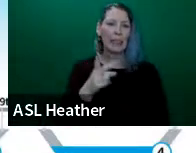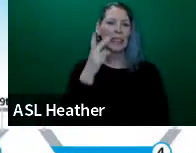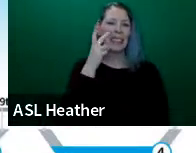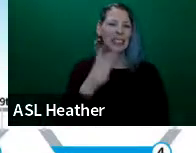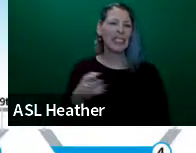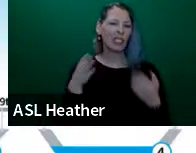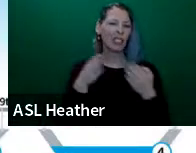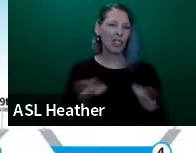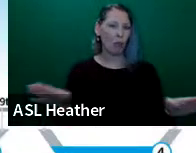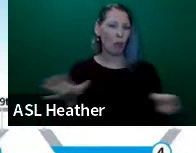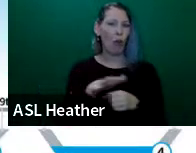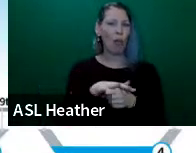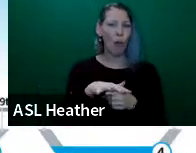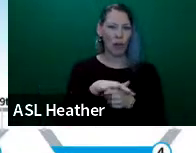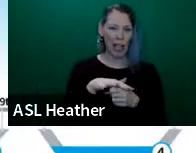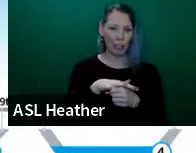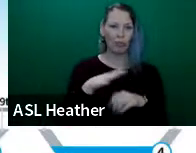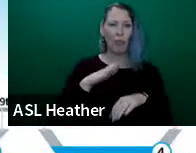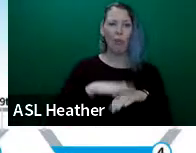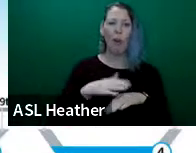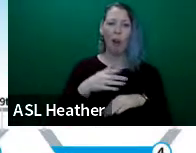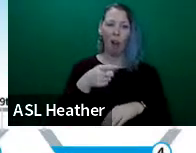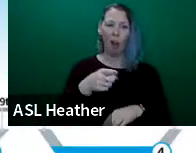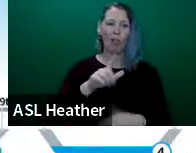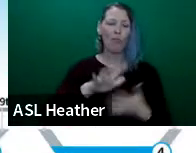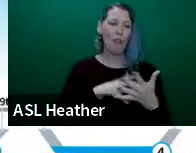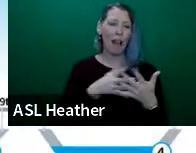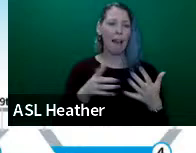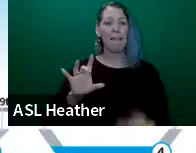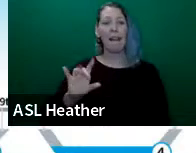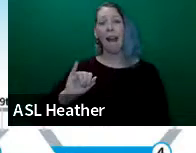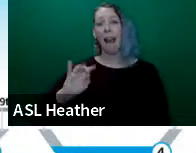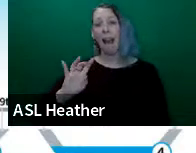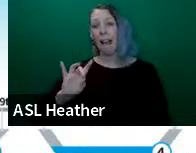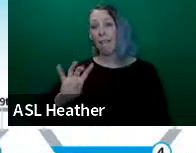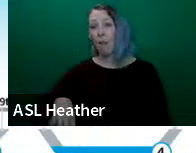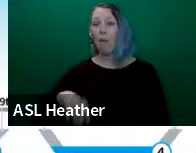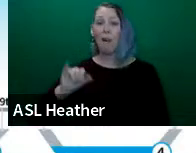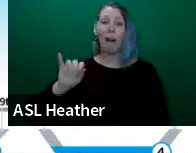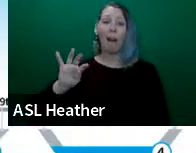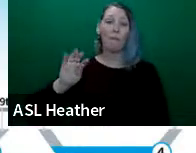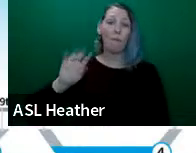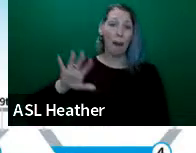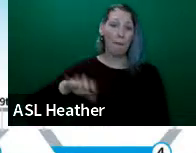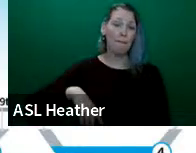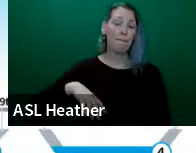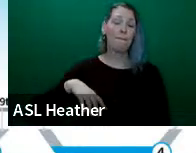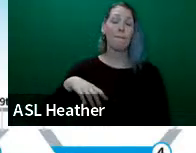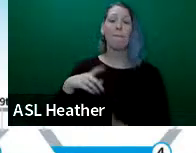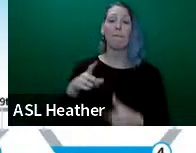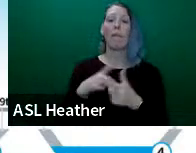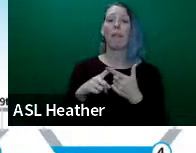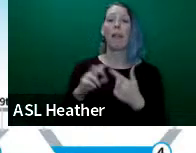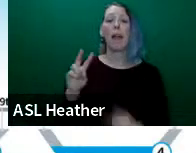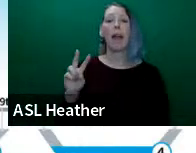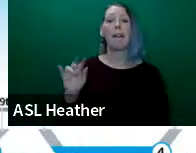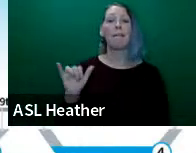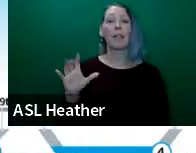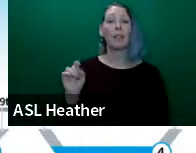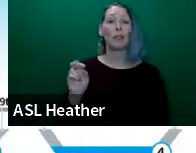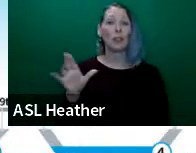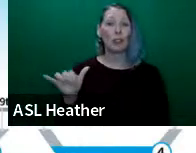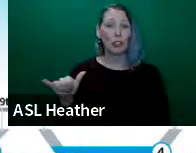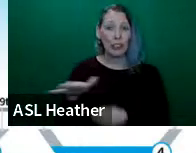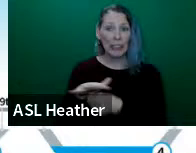general locations highlighted on the graphic, I-84, I-405. You then get into our program area at Victory. The